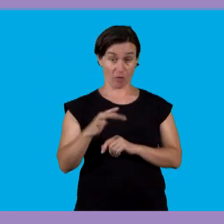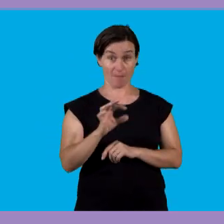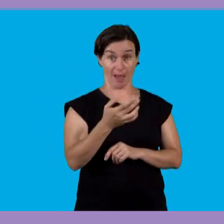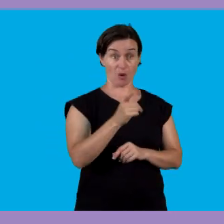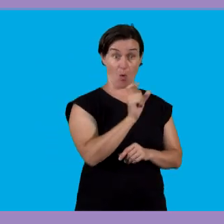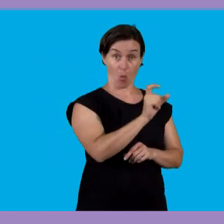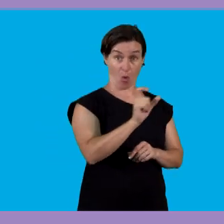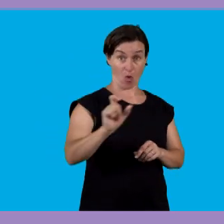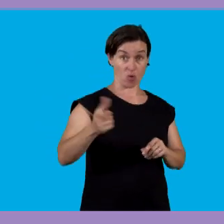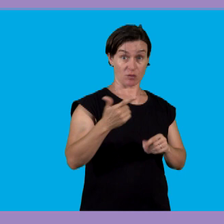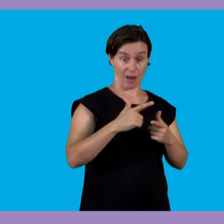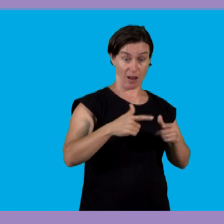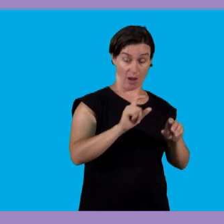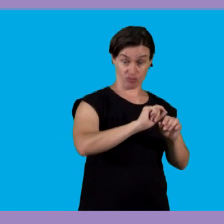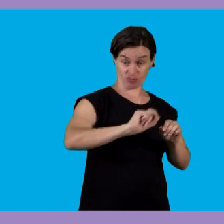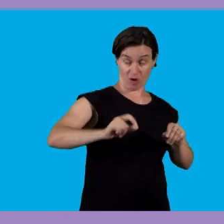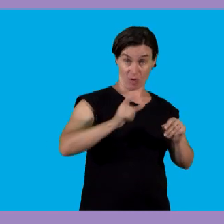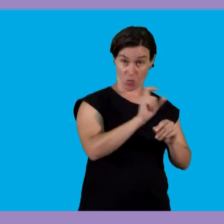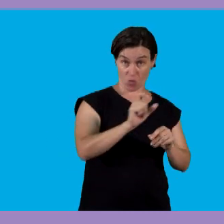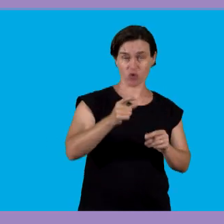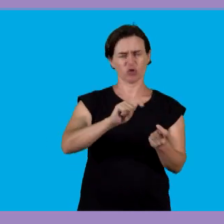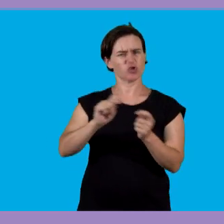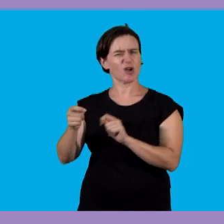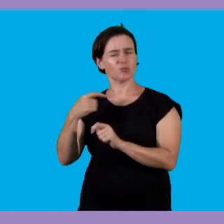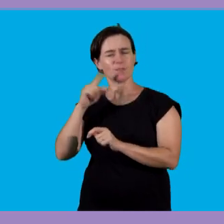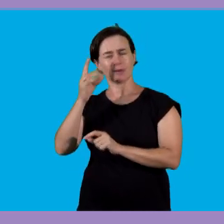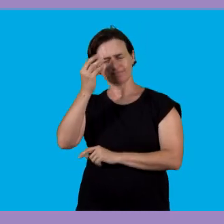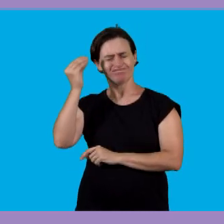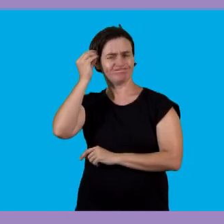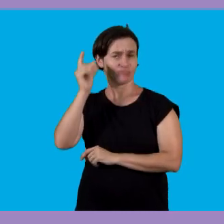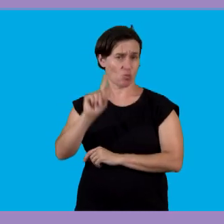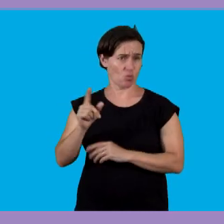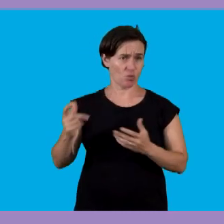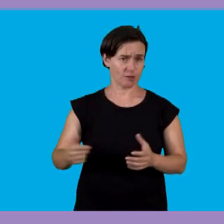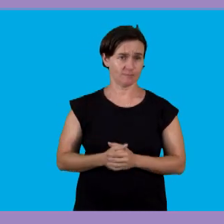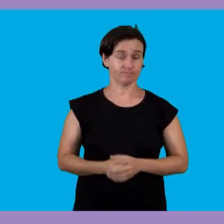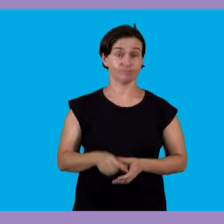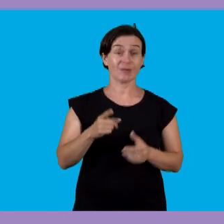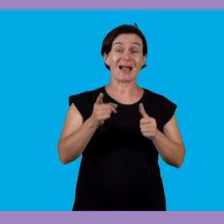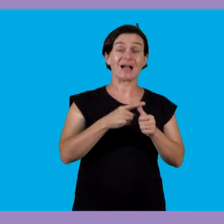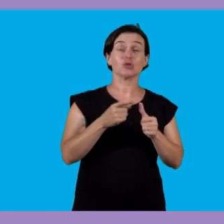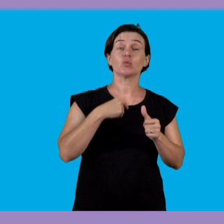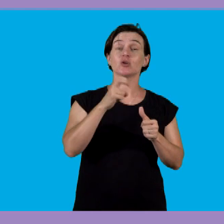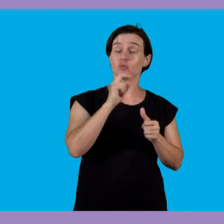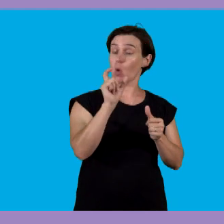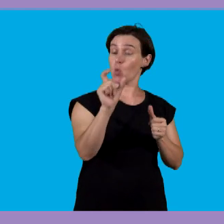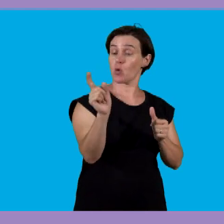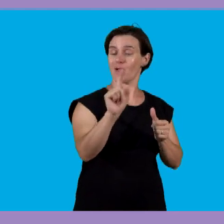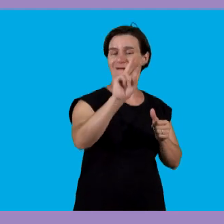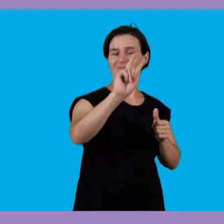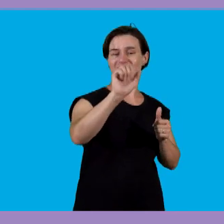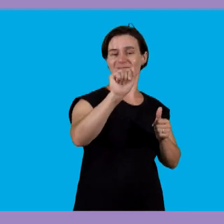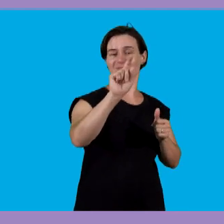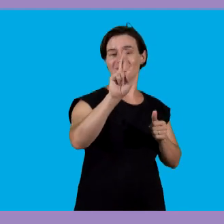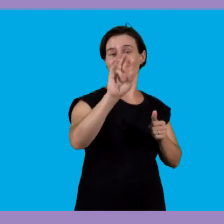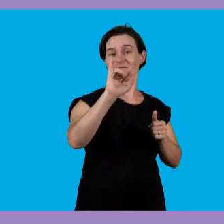the word sums into algebraic expressions. So firstly, in algebra, we use variables